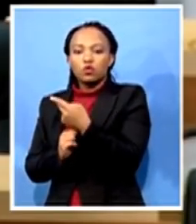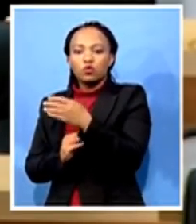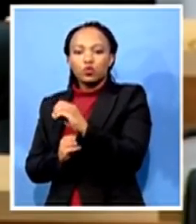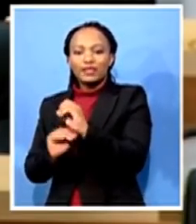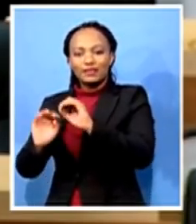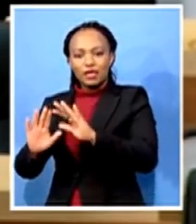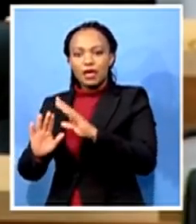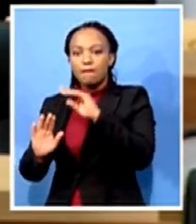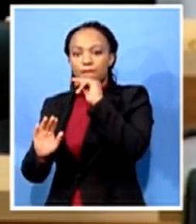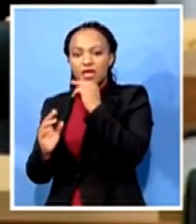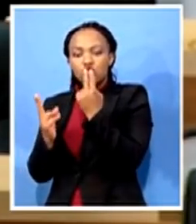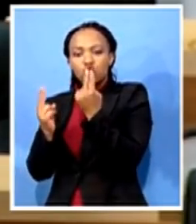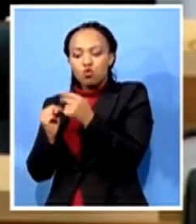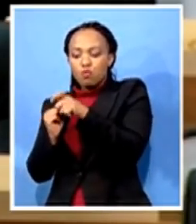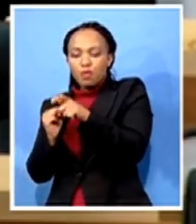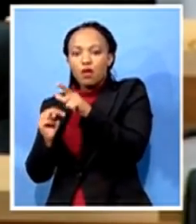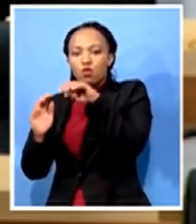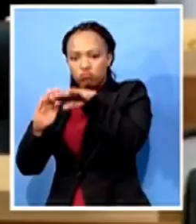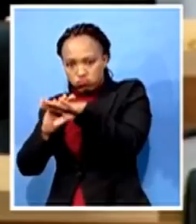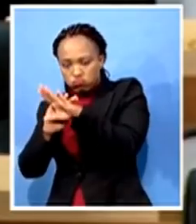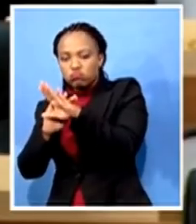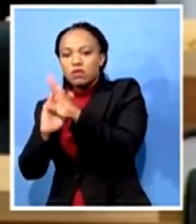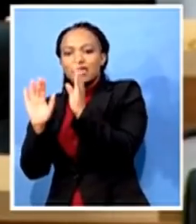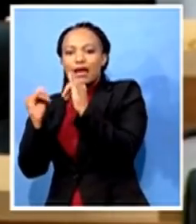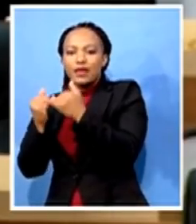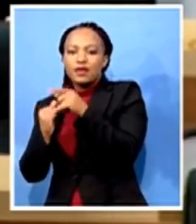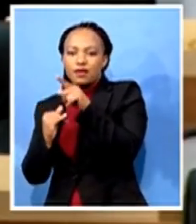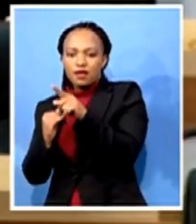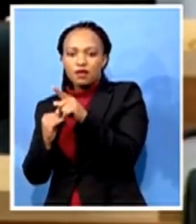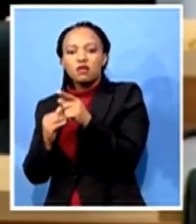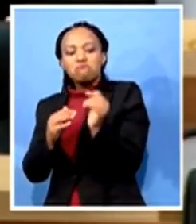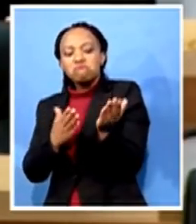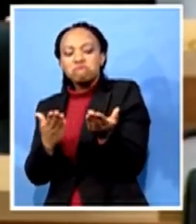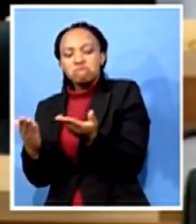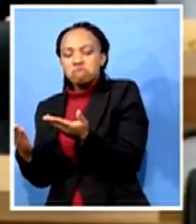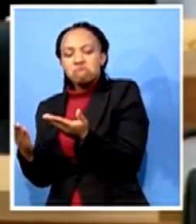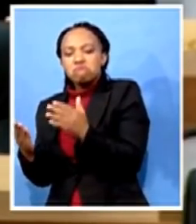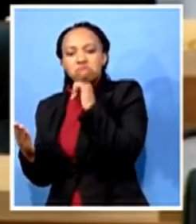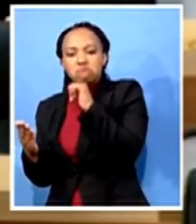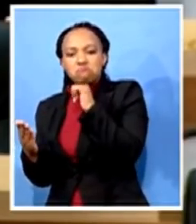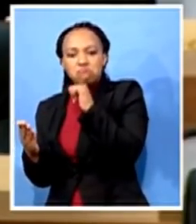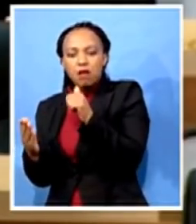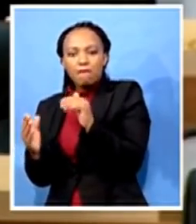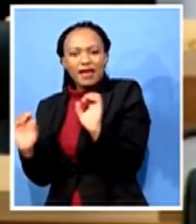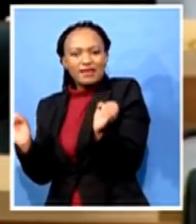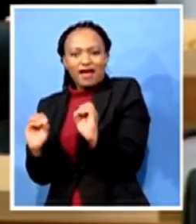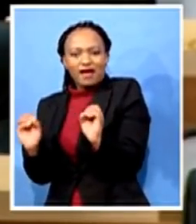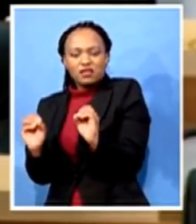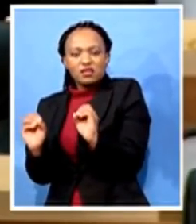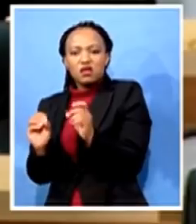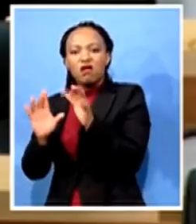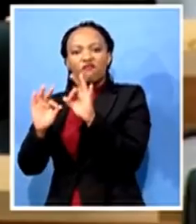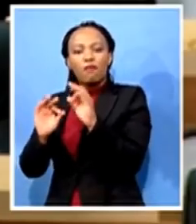scene, and they were being allowed onto the scene without any formal tender process having been embarked upon in respect